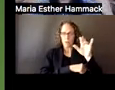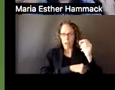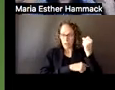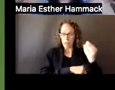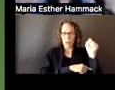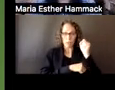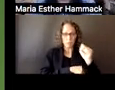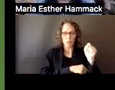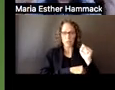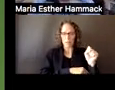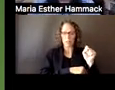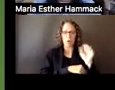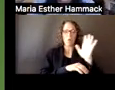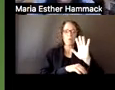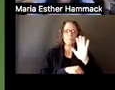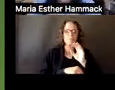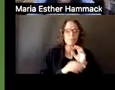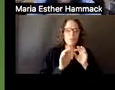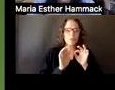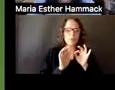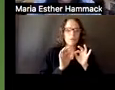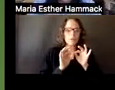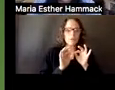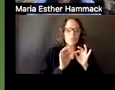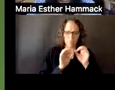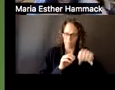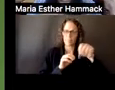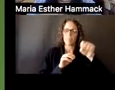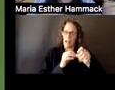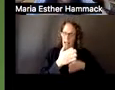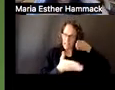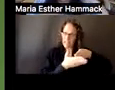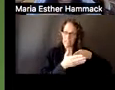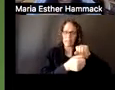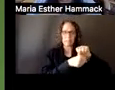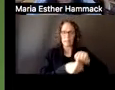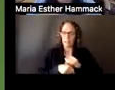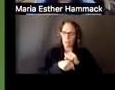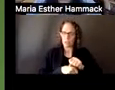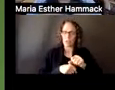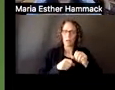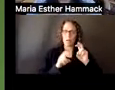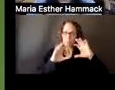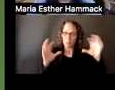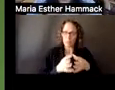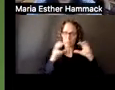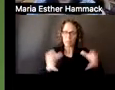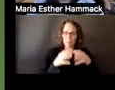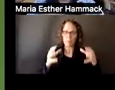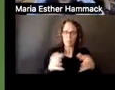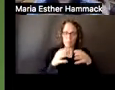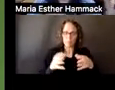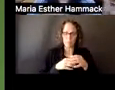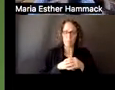slavery, writing condemning the institution of slavery. Mexican officials were reaching out and connected also, not